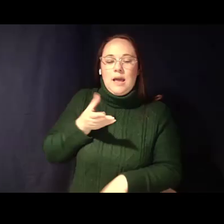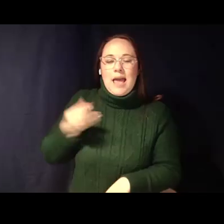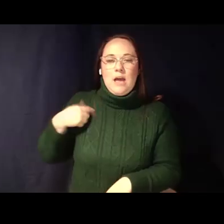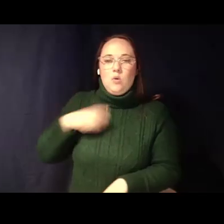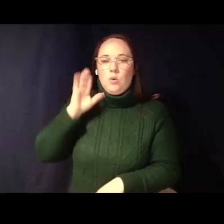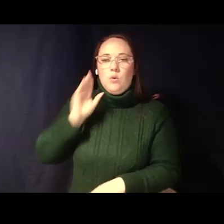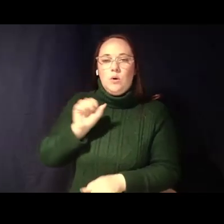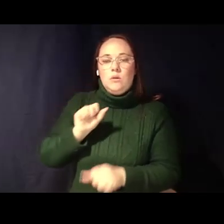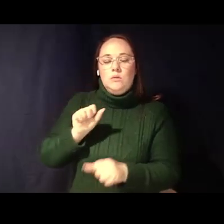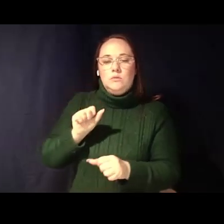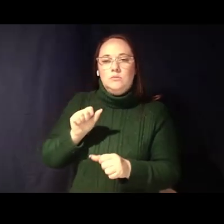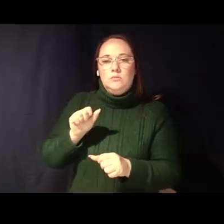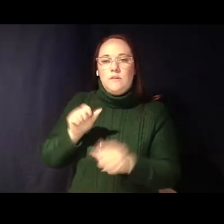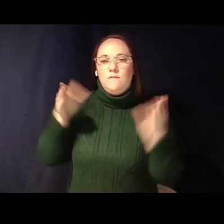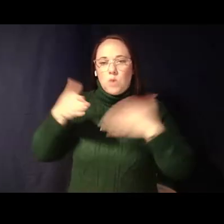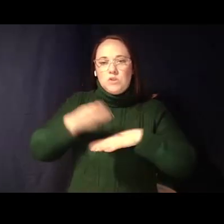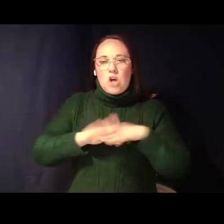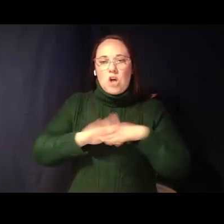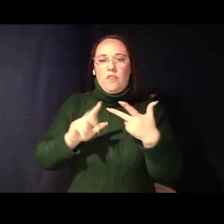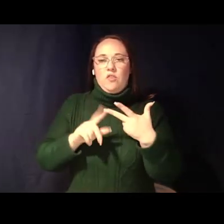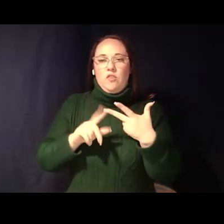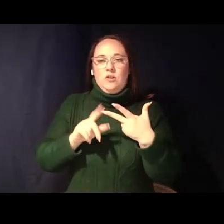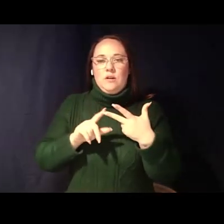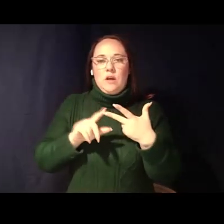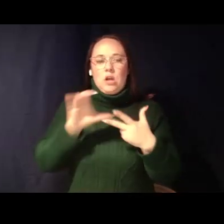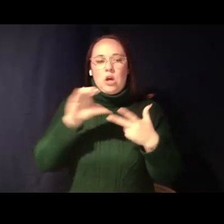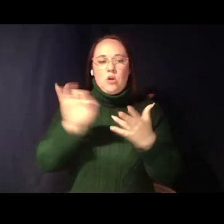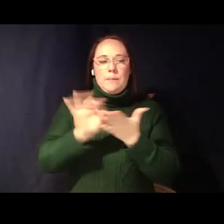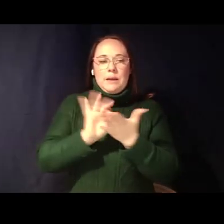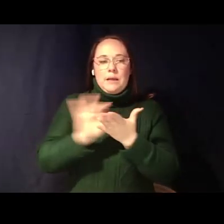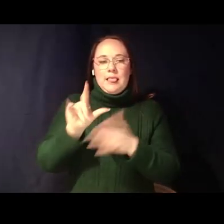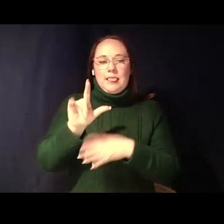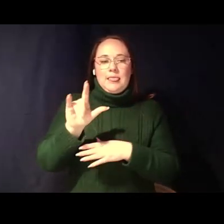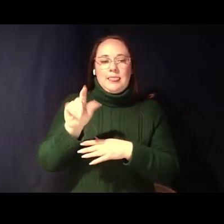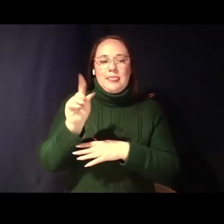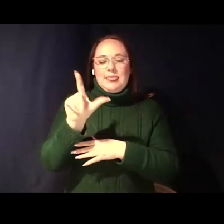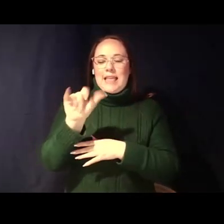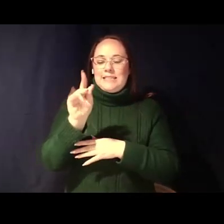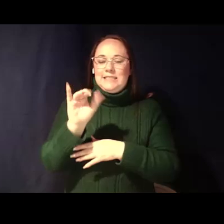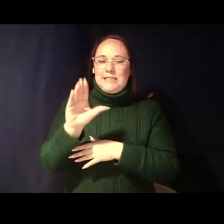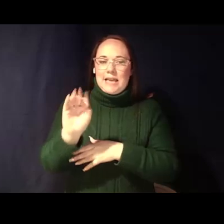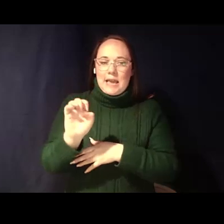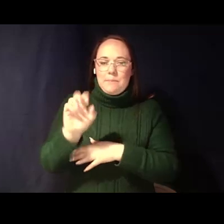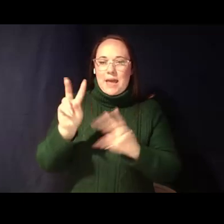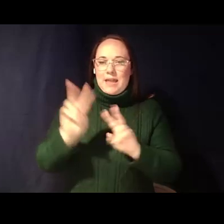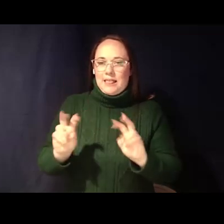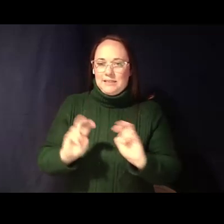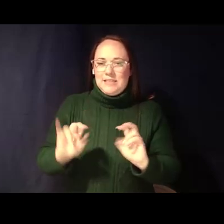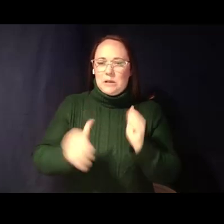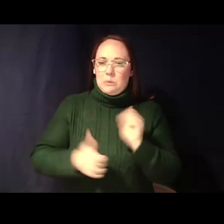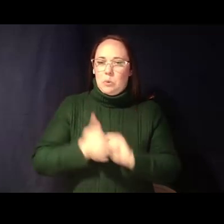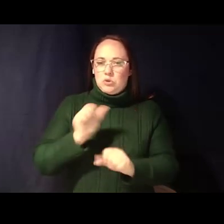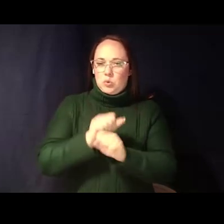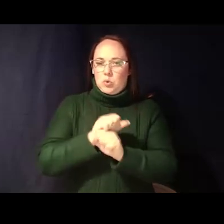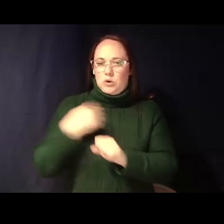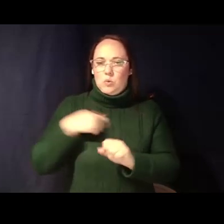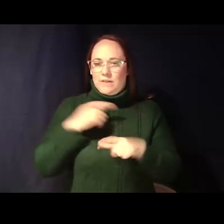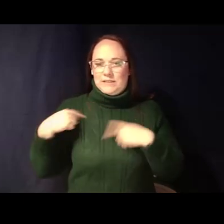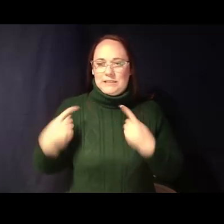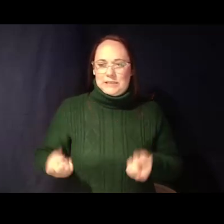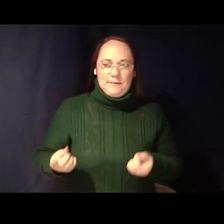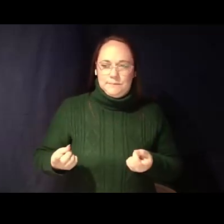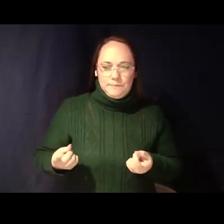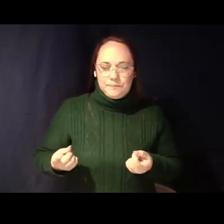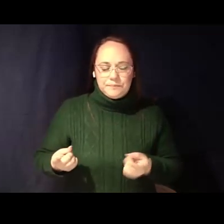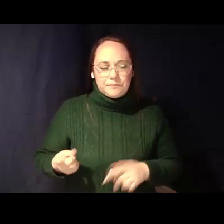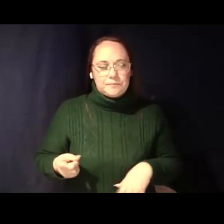spend most of our time on this third bullet, the Colorado Medicaid Landscape Analysis. This is the bulk of the work that we've done today, to date.